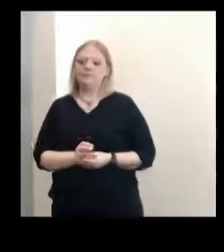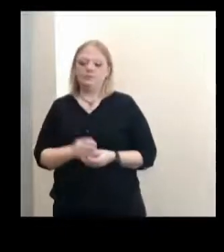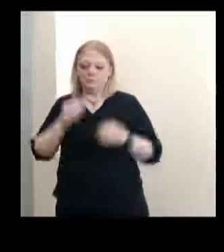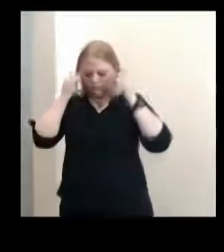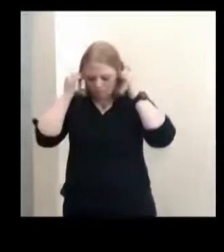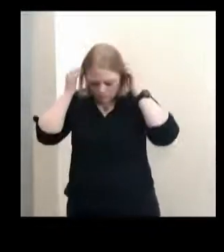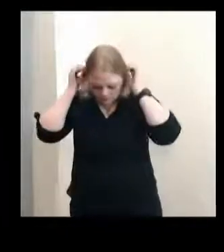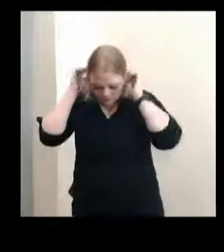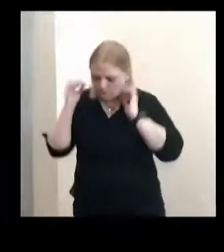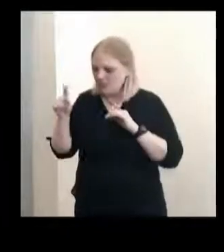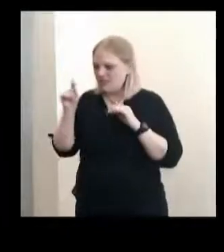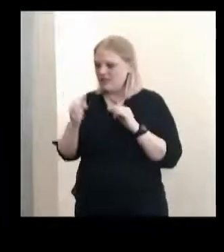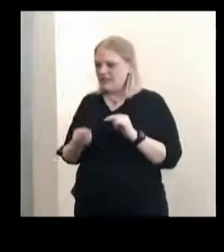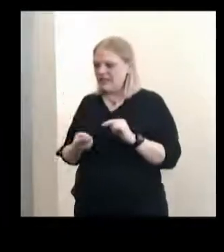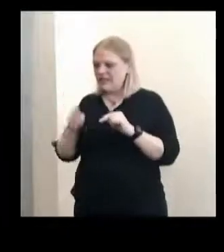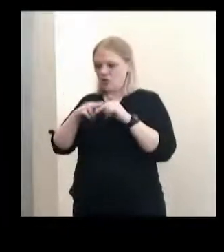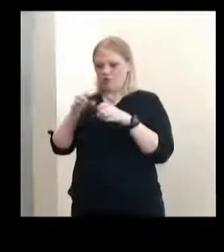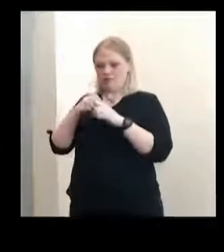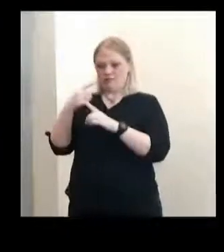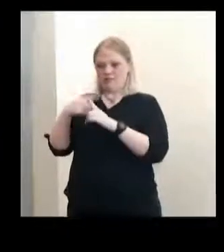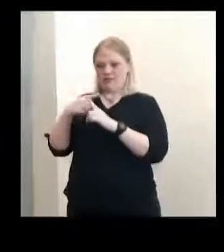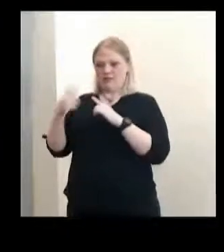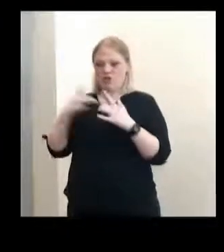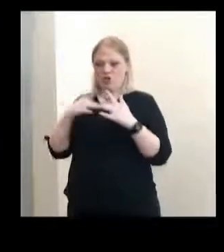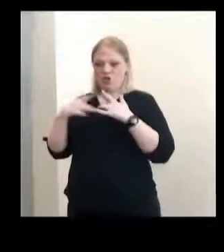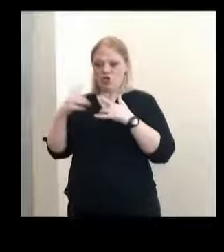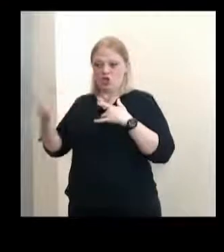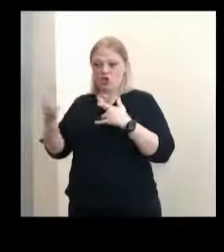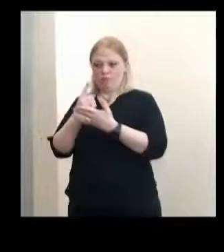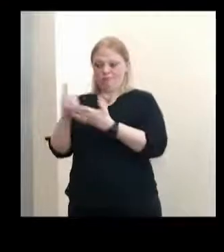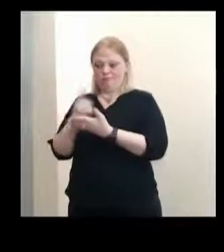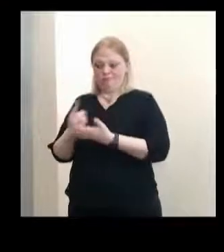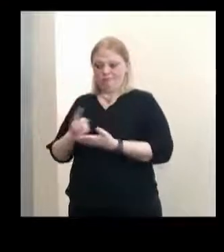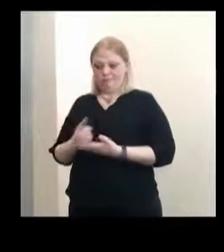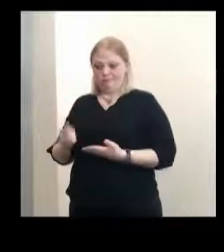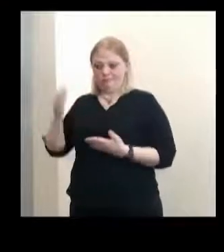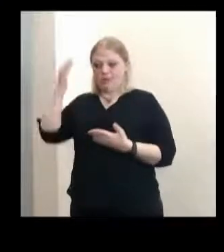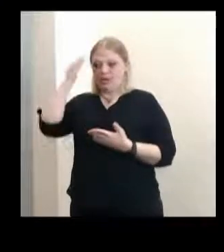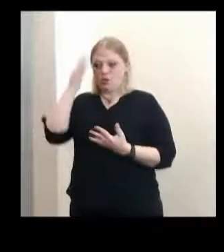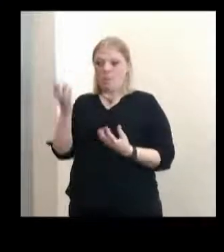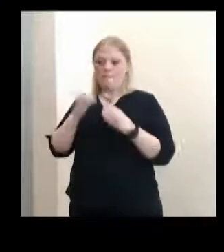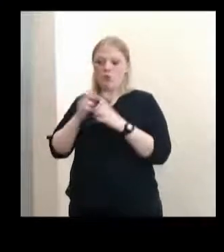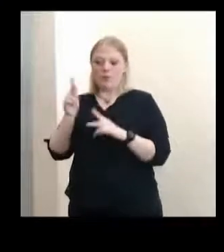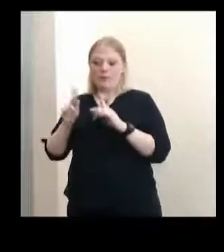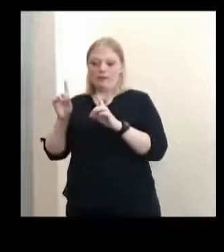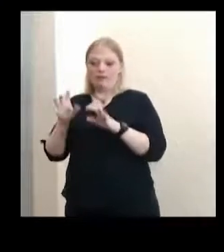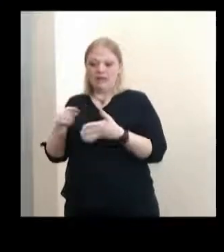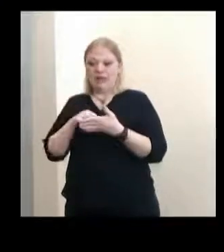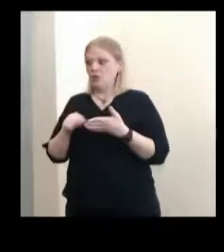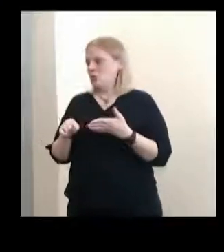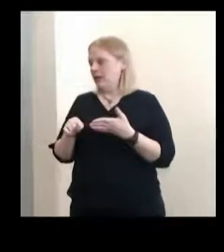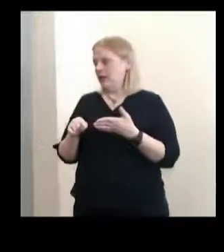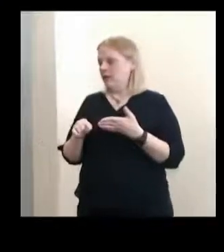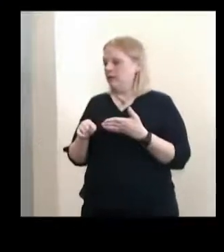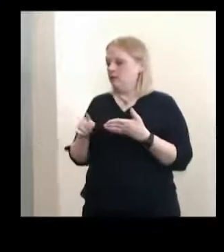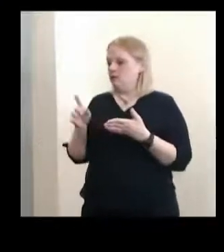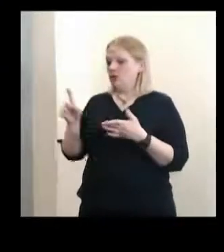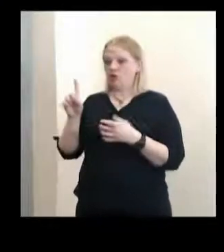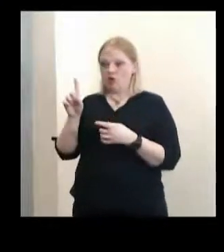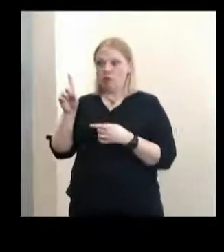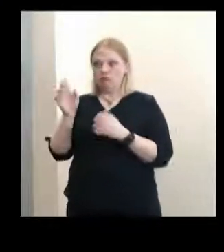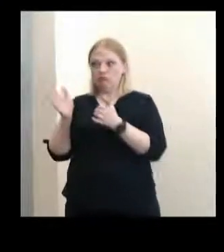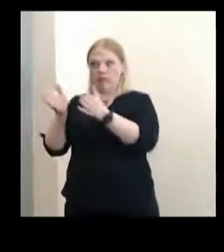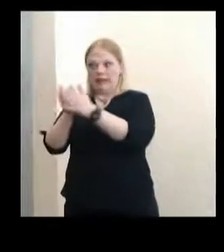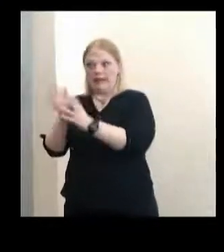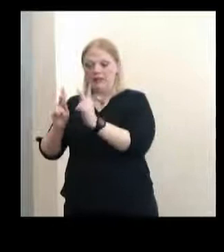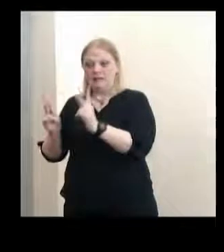Does the increase in cases concern you from week to week? I know that there were more people tested this week, and you guys are asking people to continue